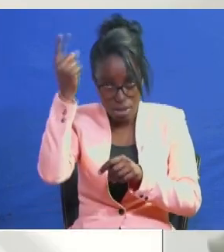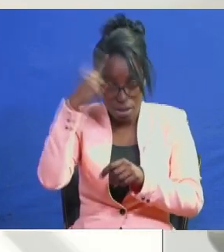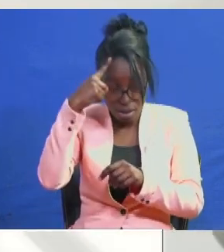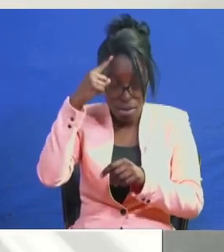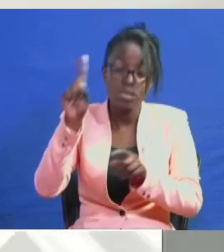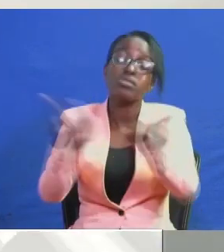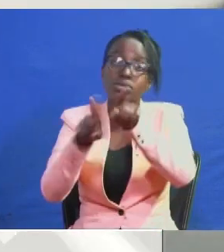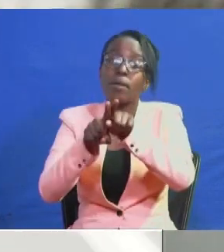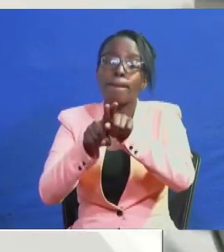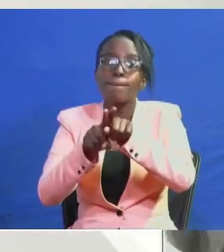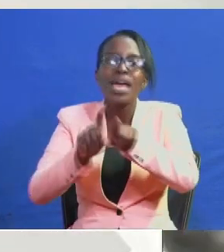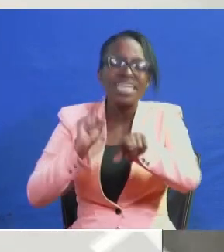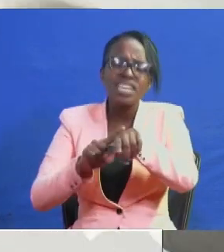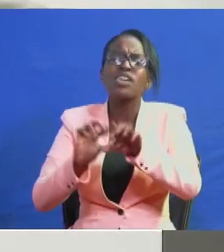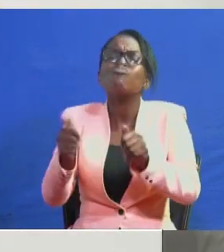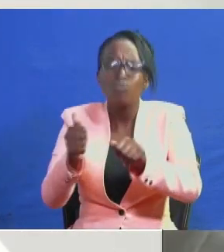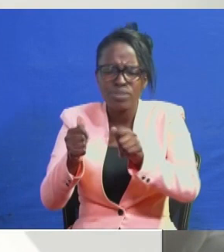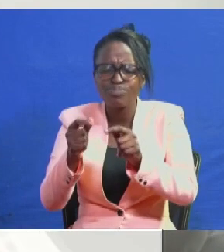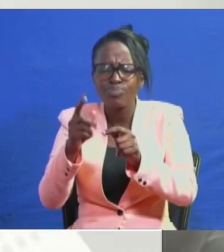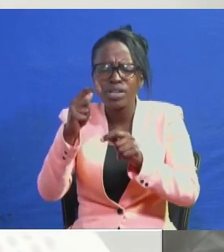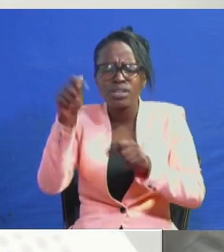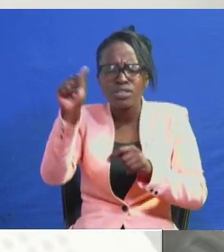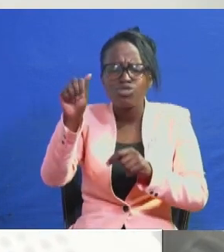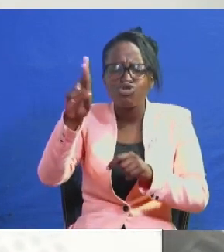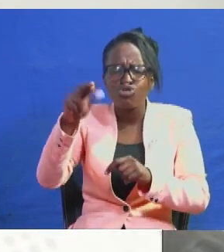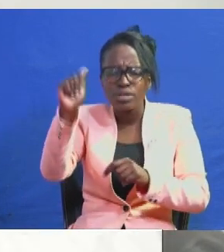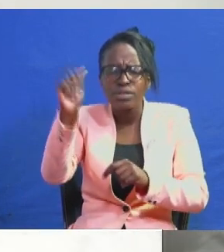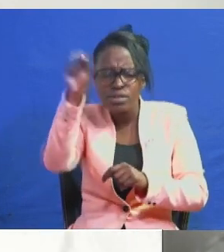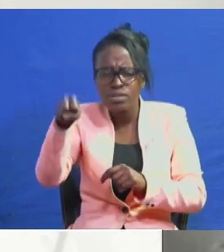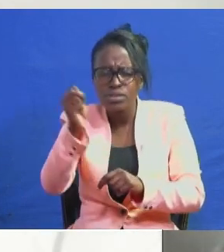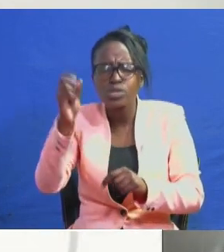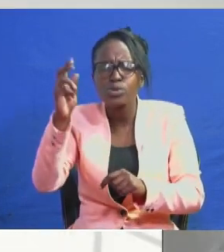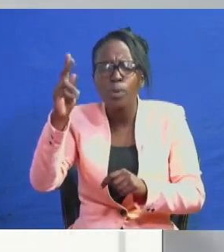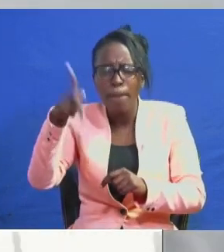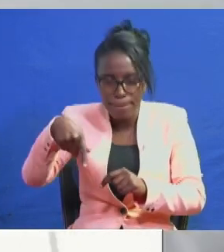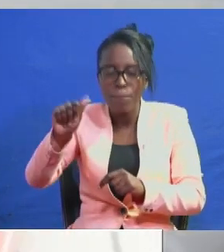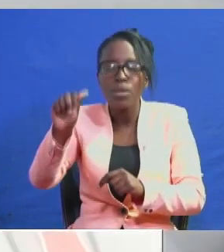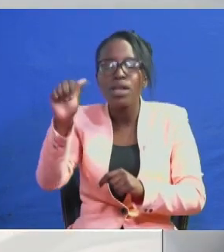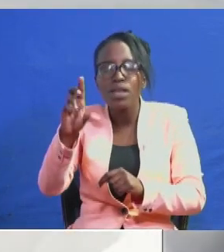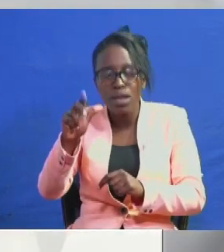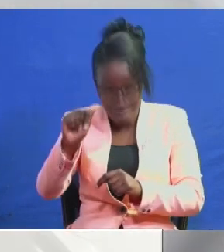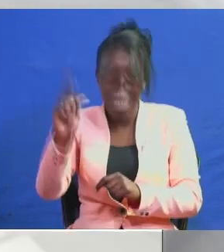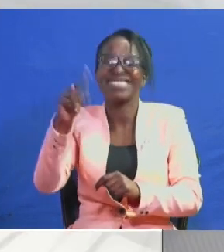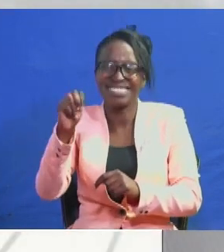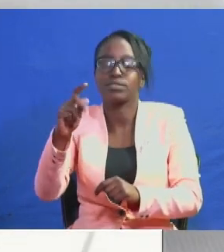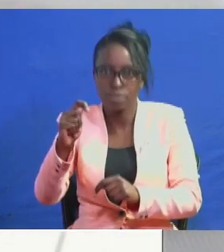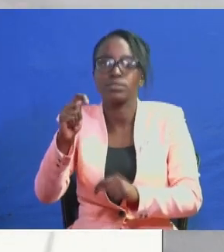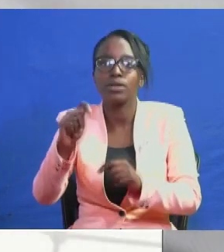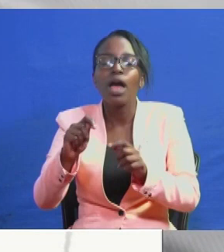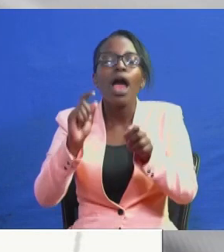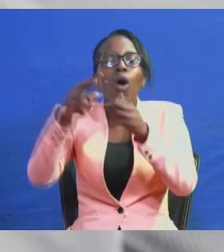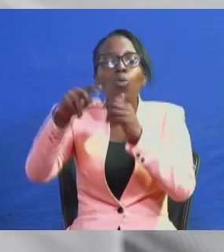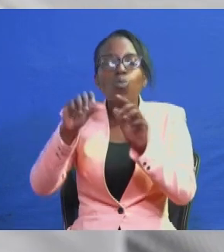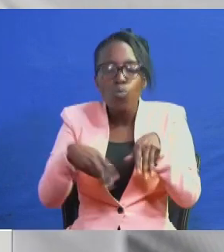to understand that hair transplant is a procedure carried out by a surgeon or dermatologist whereby hair